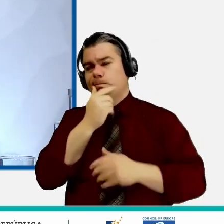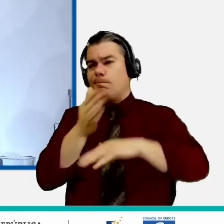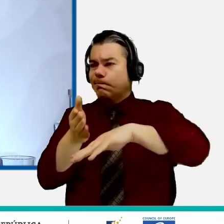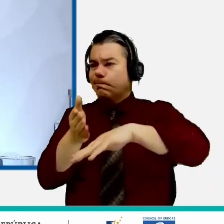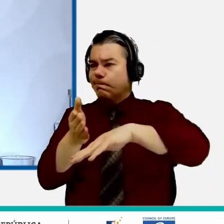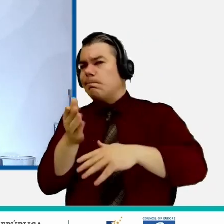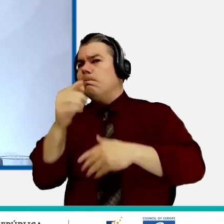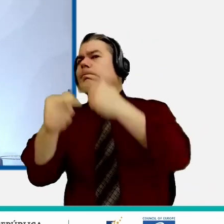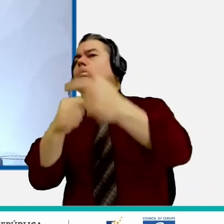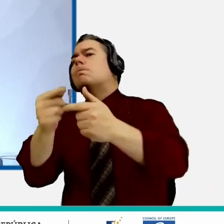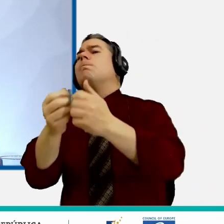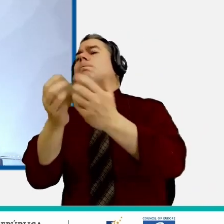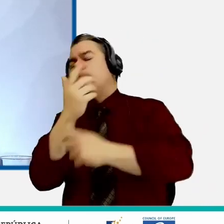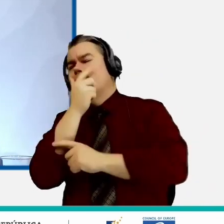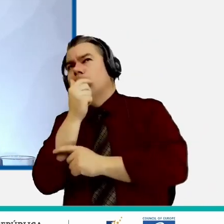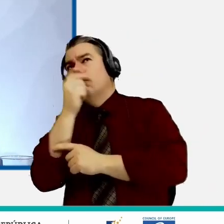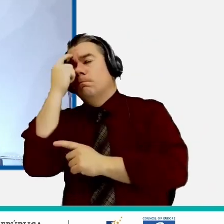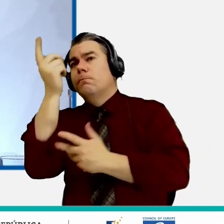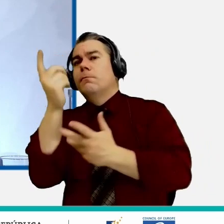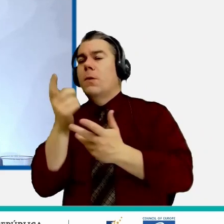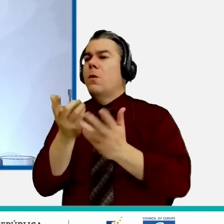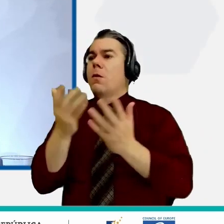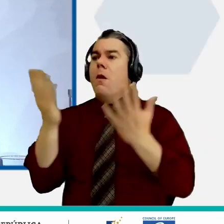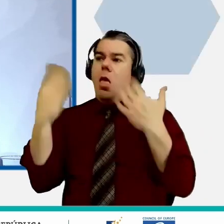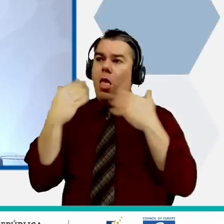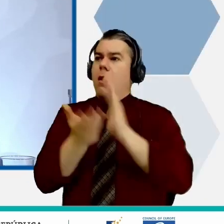the climate-related scenarios. And on that,